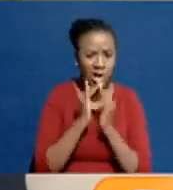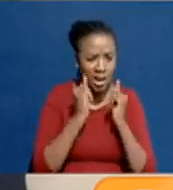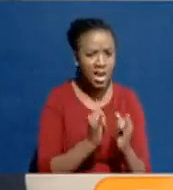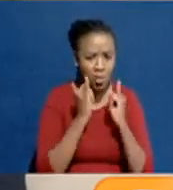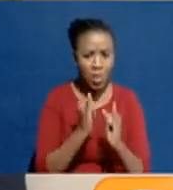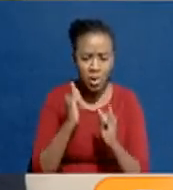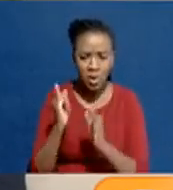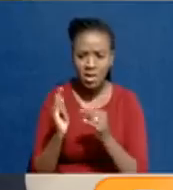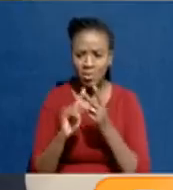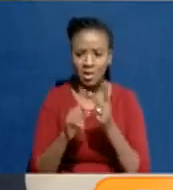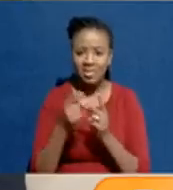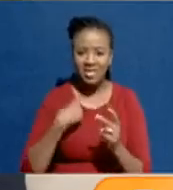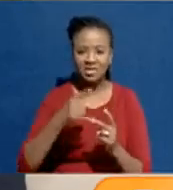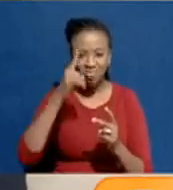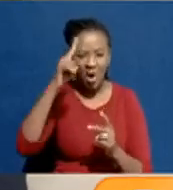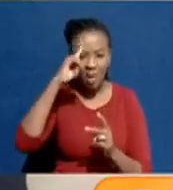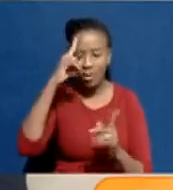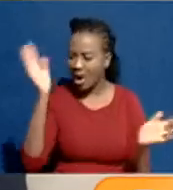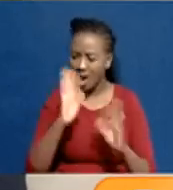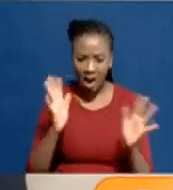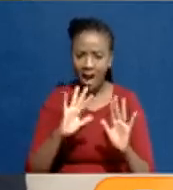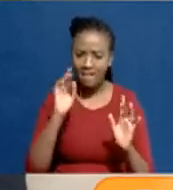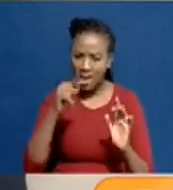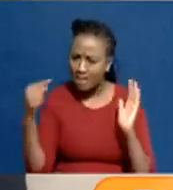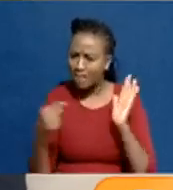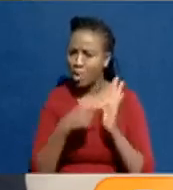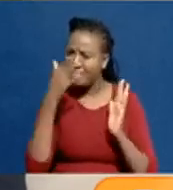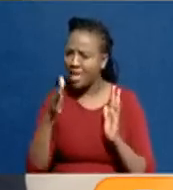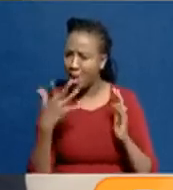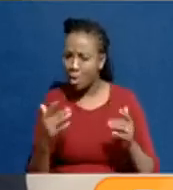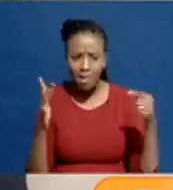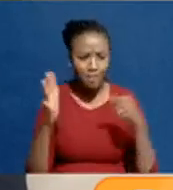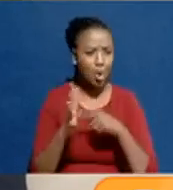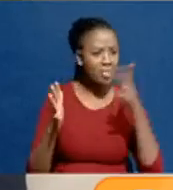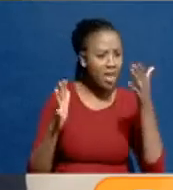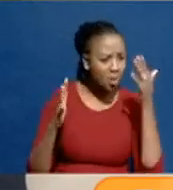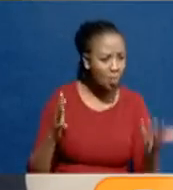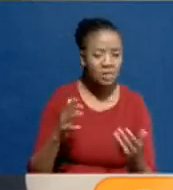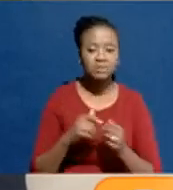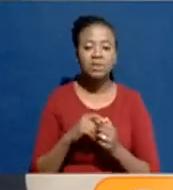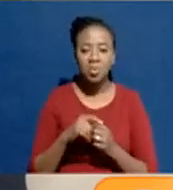make sense year after year. You have to observe continually.